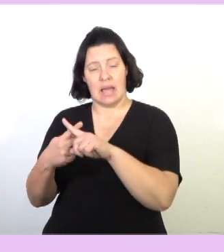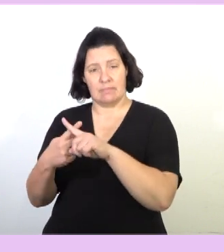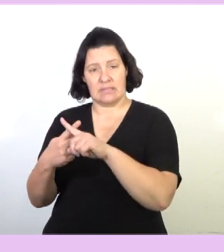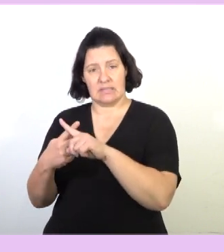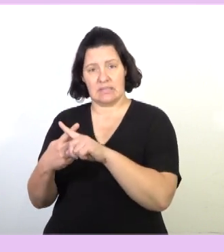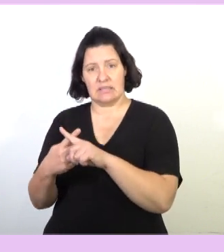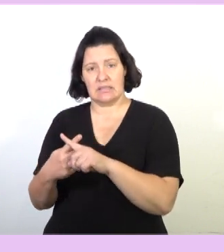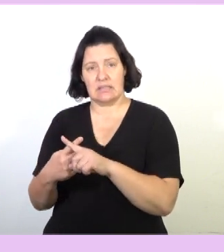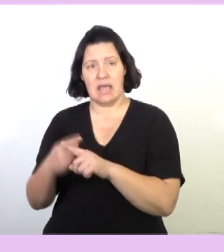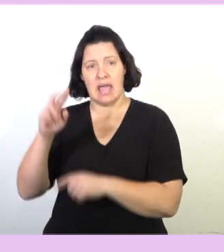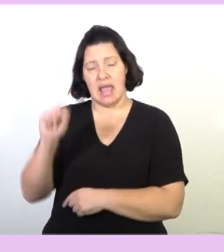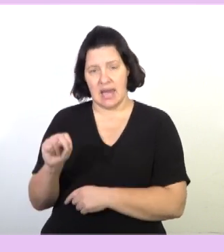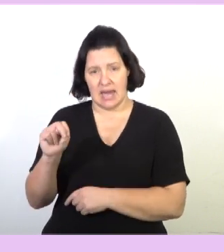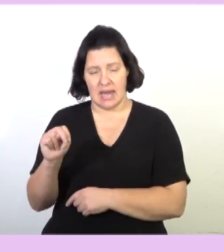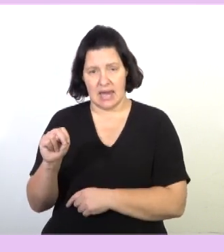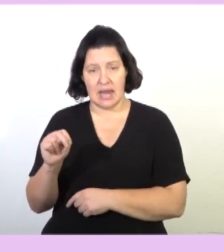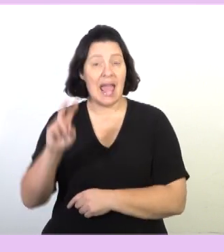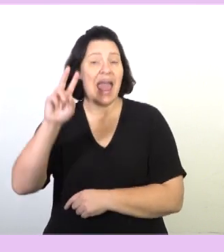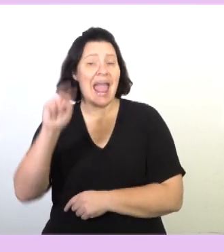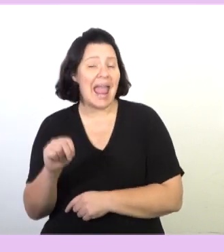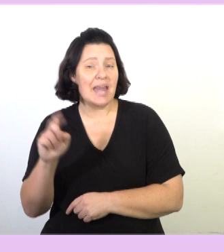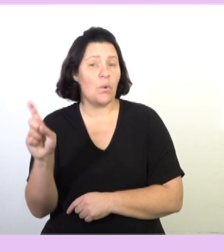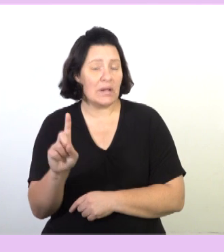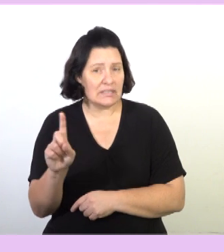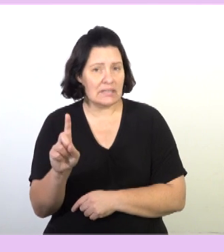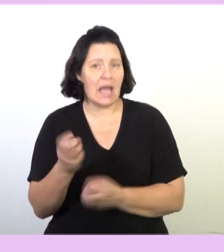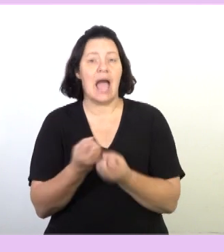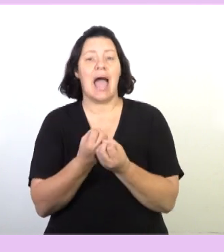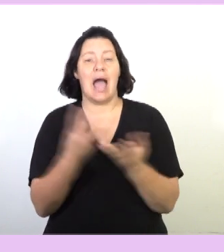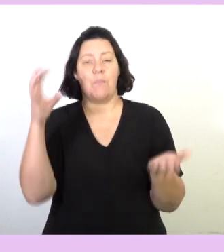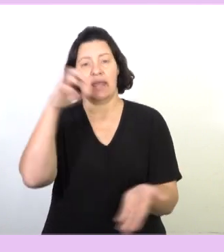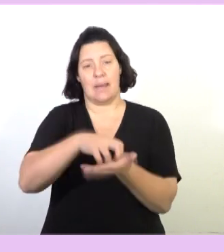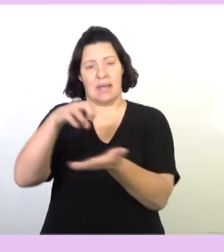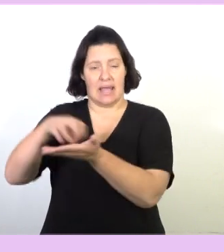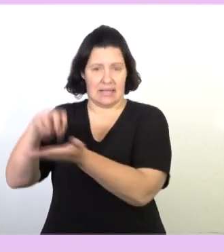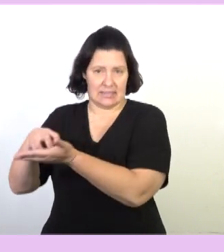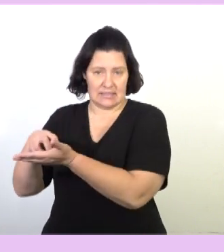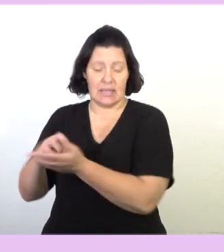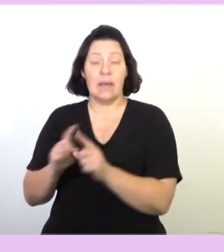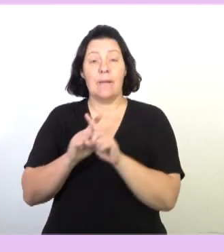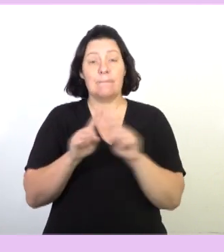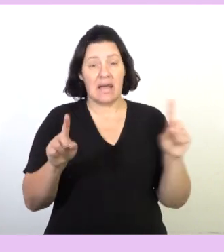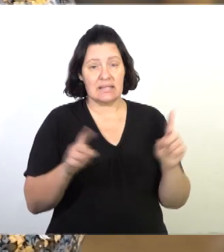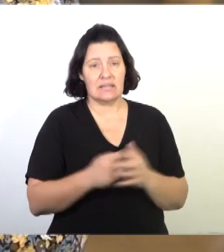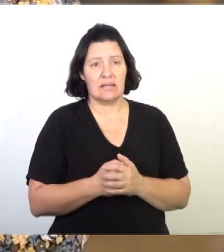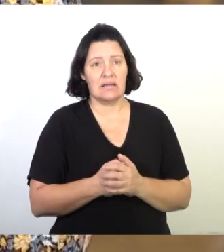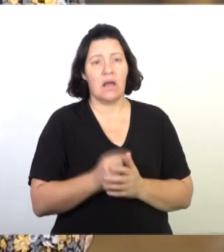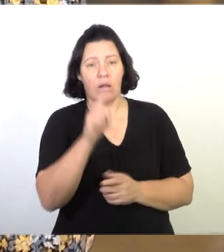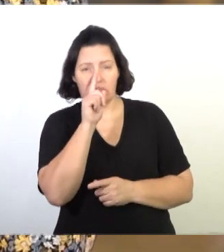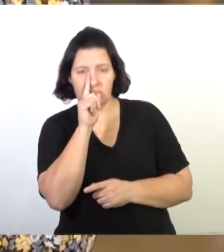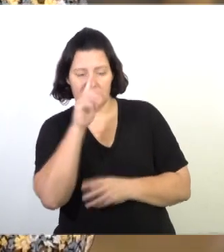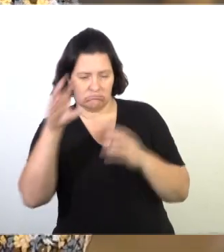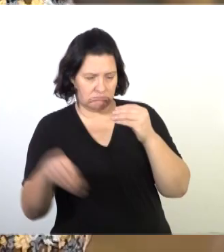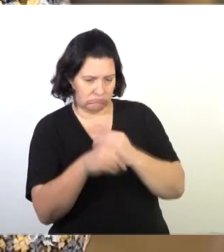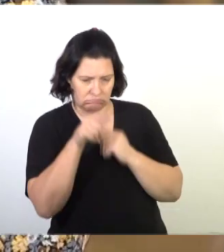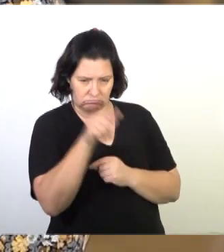multiplied by n. Our n in this case, it represents the number of cupcakes. However, let's